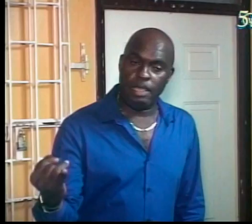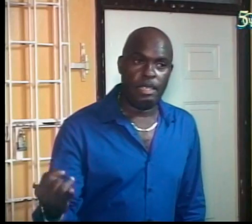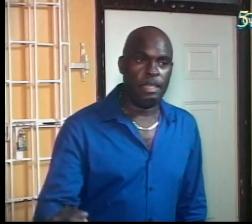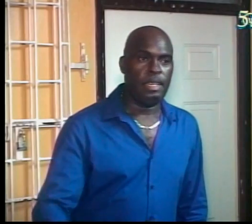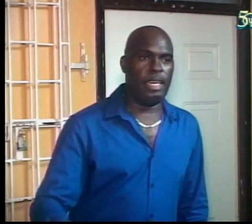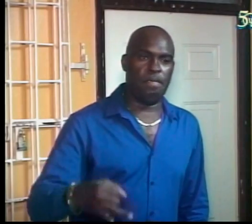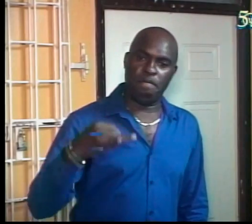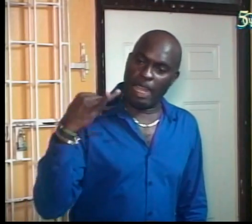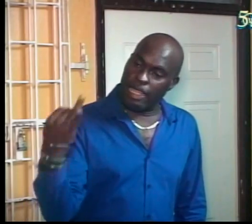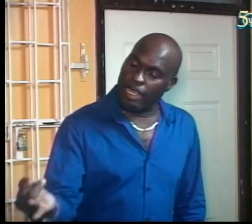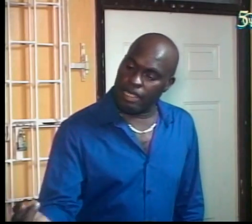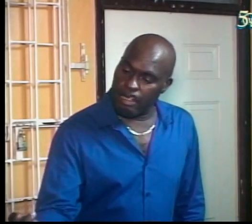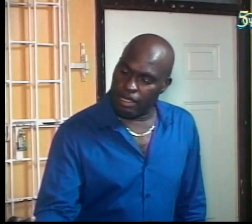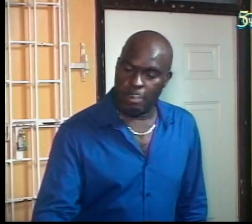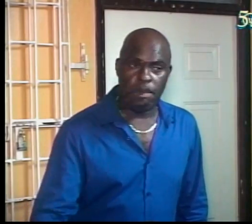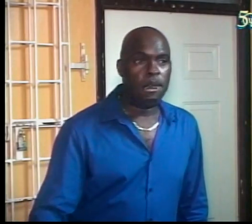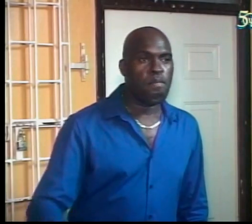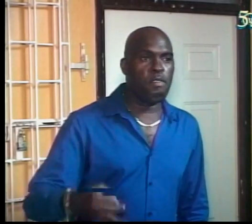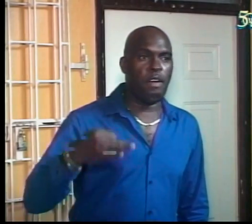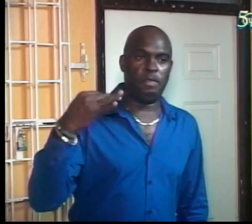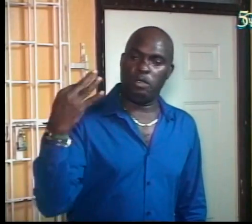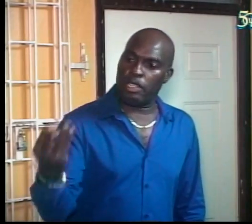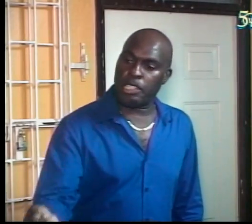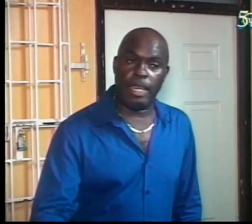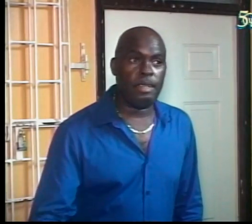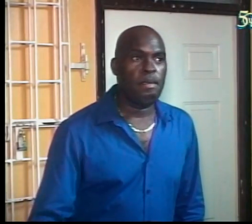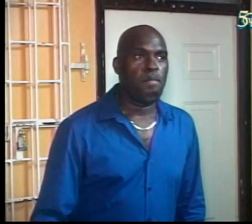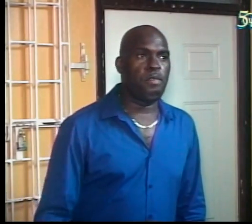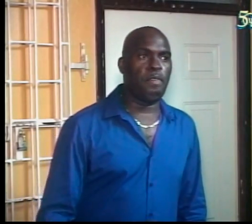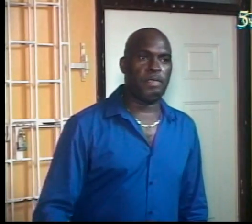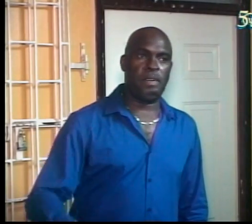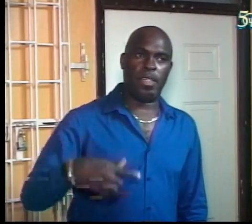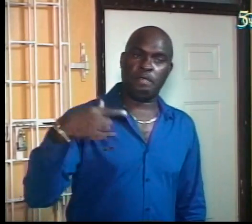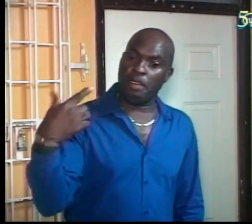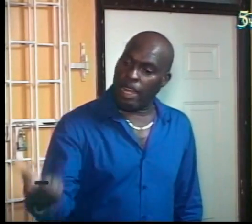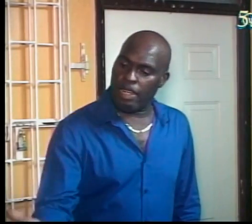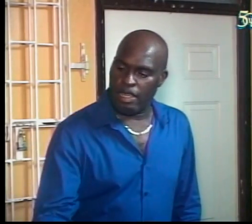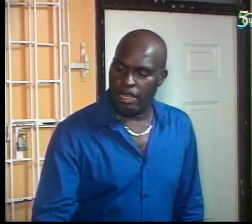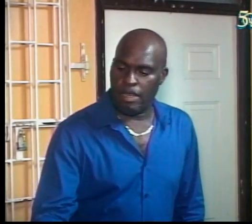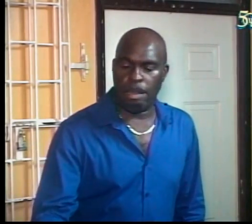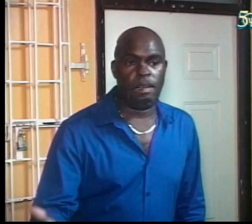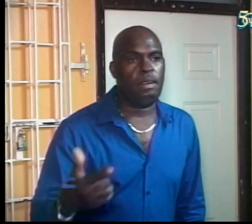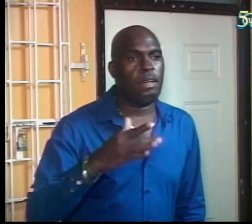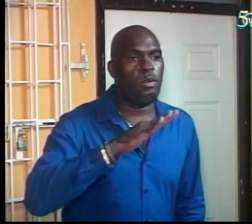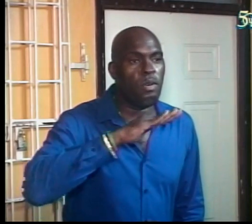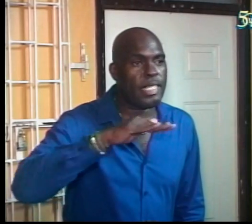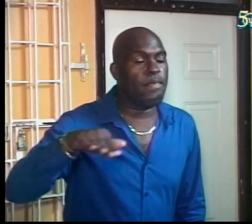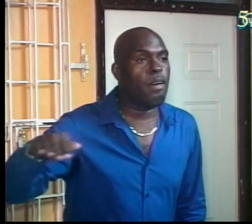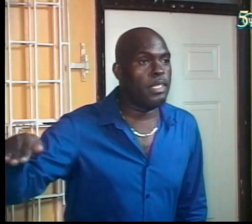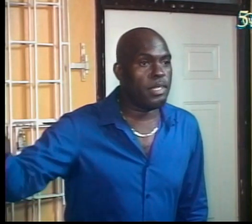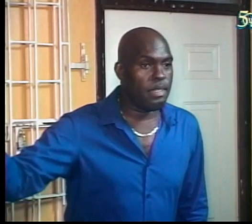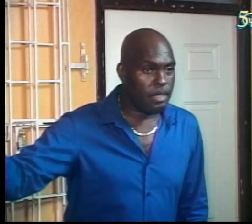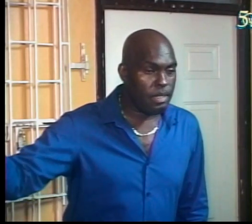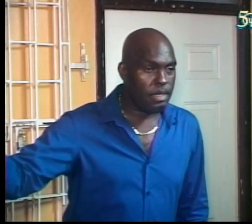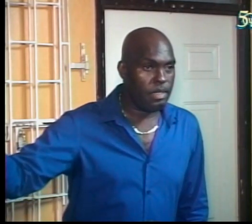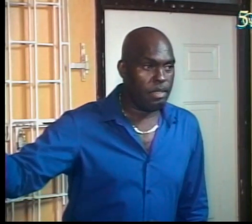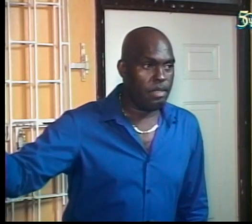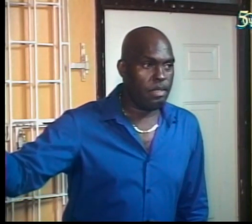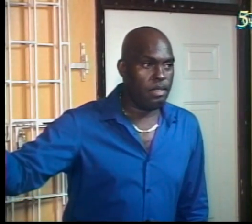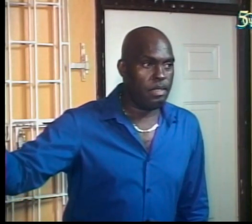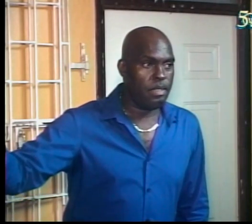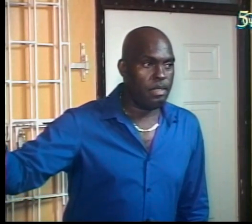ID, a valid license, proof of ownership, proof of transfer, a whole set of conditions.